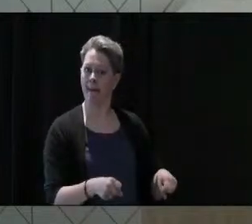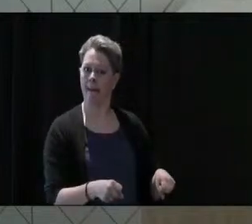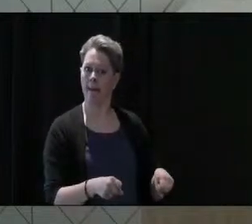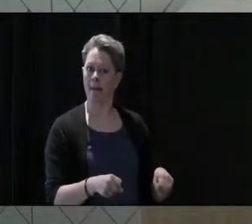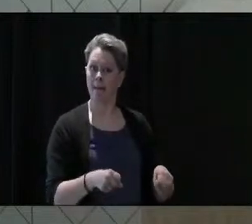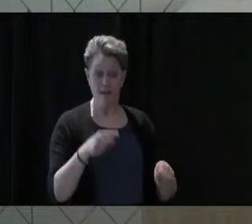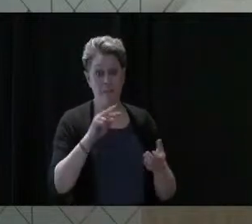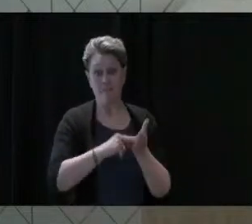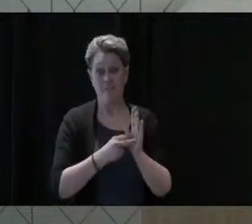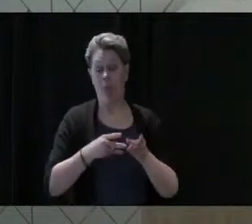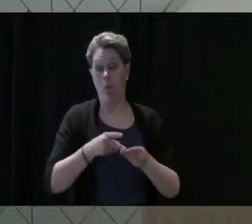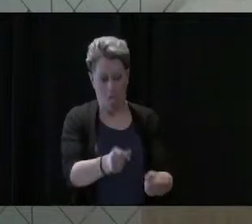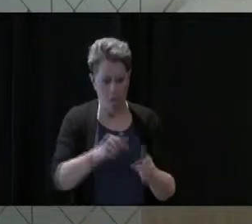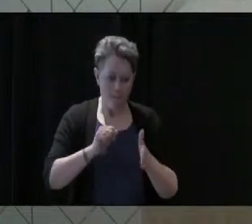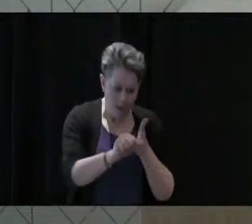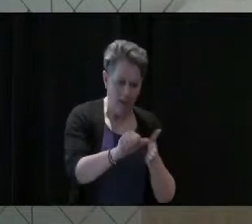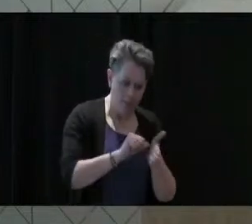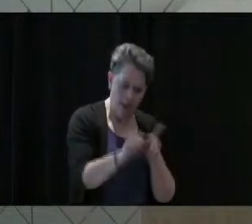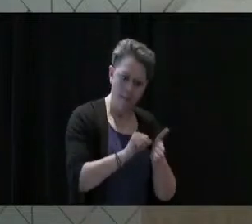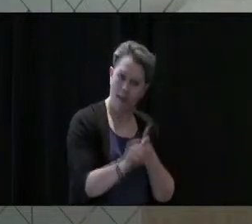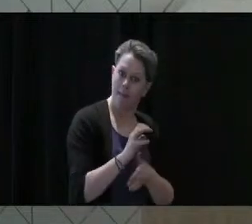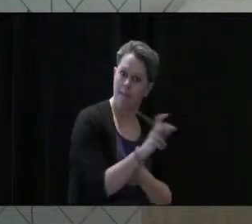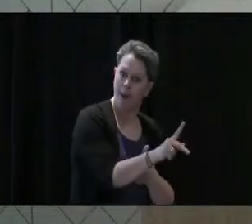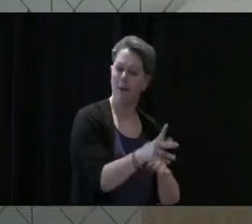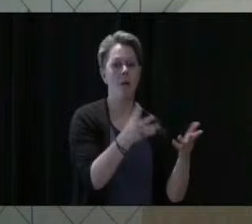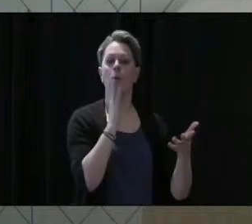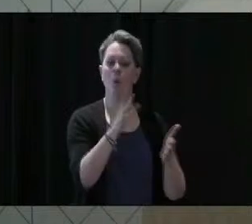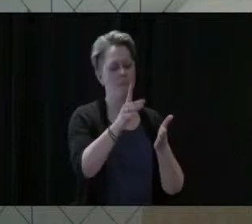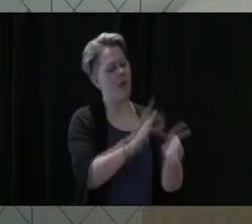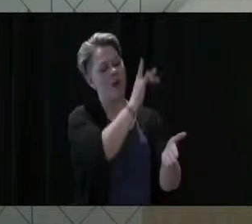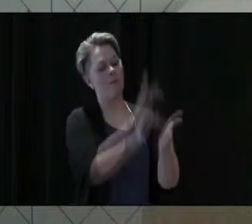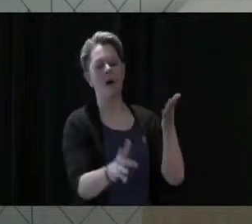we have, which is servicing that debt.